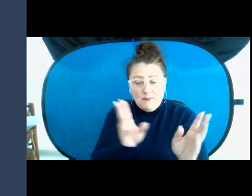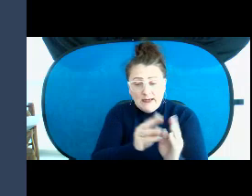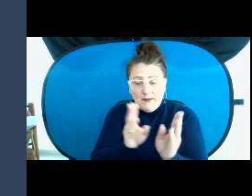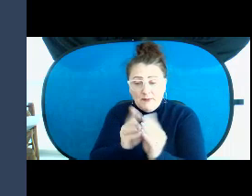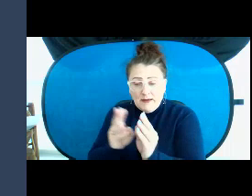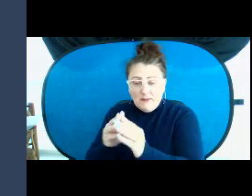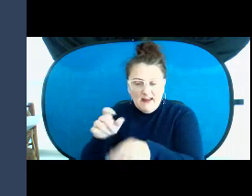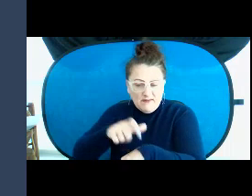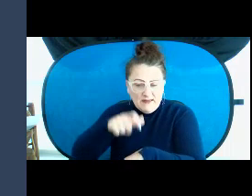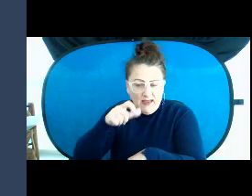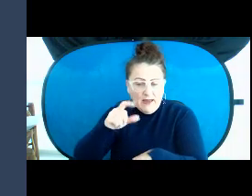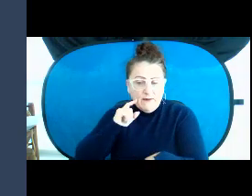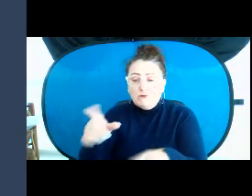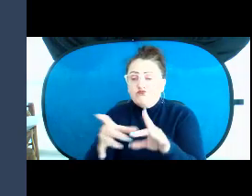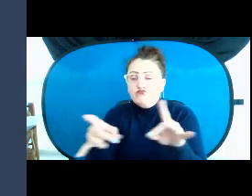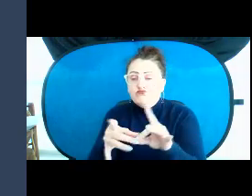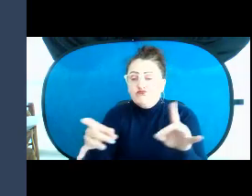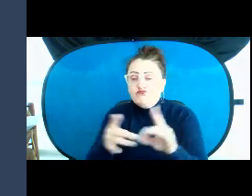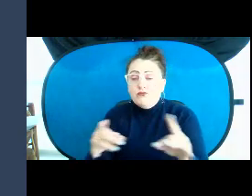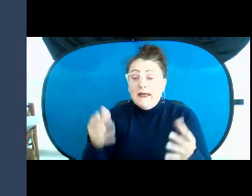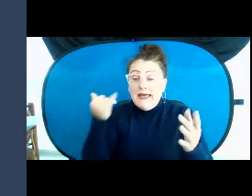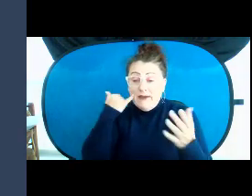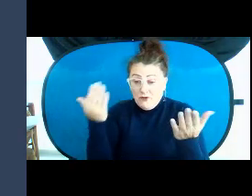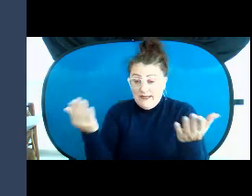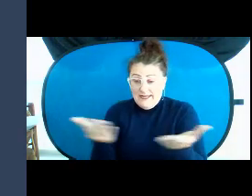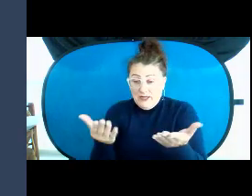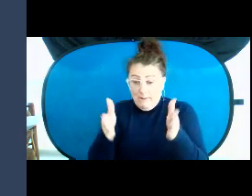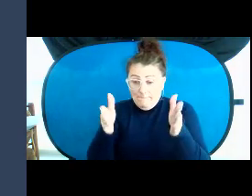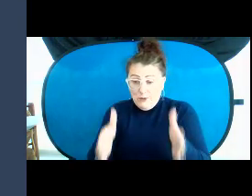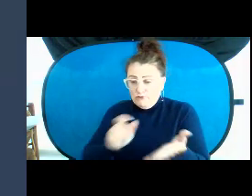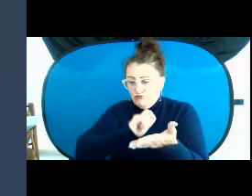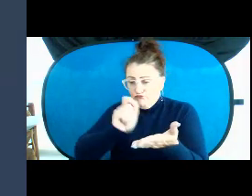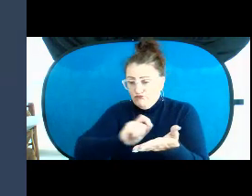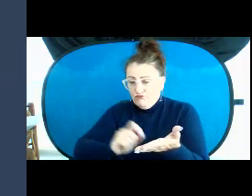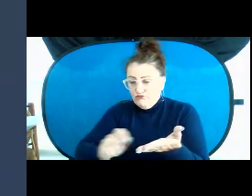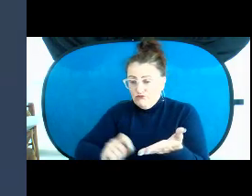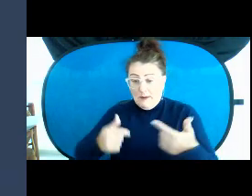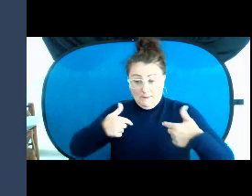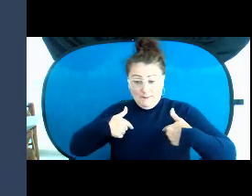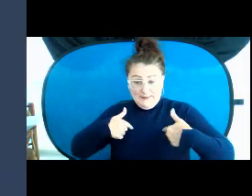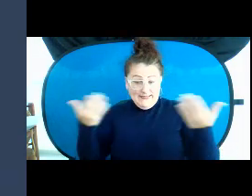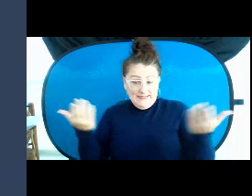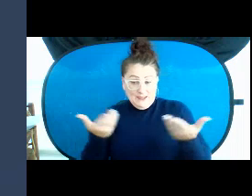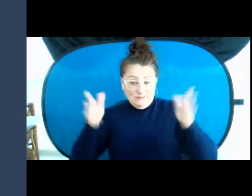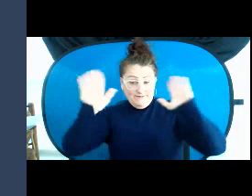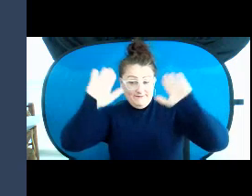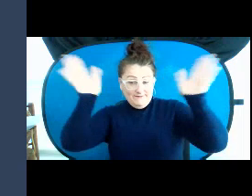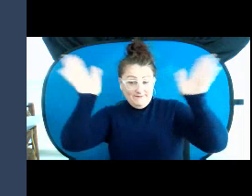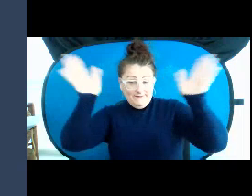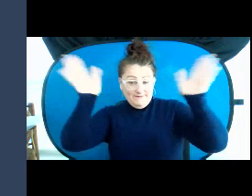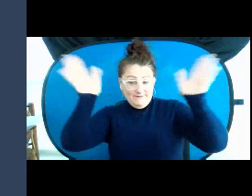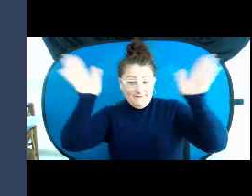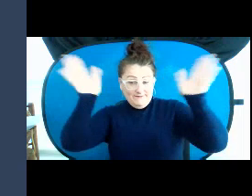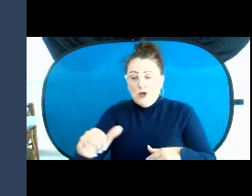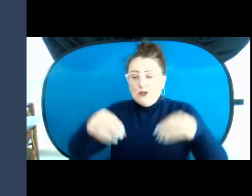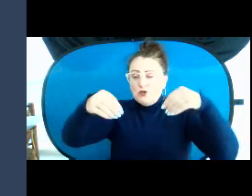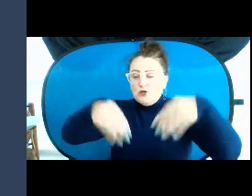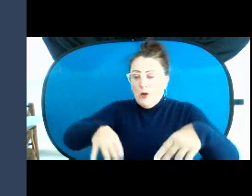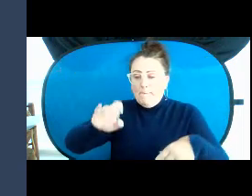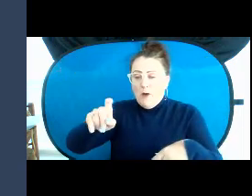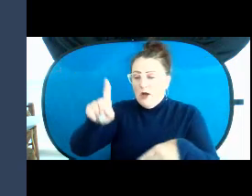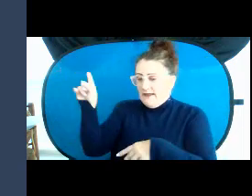attending in person, please submit a speaker slip to the clerk at the front of the room. That's me, right here. Please do not use the drop box in the back. You can bring them up front